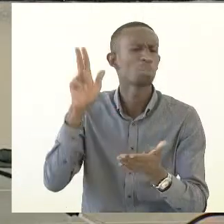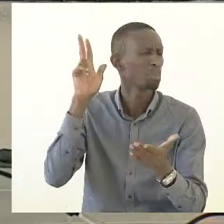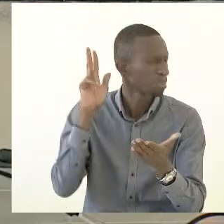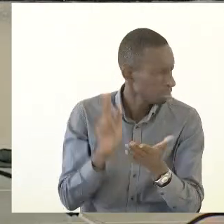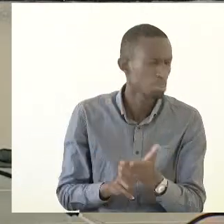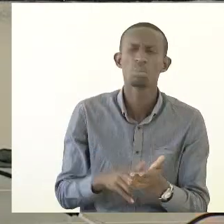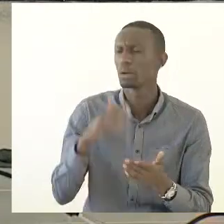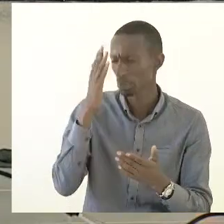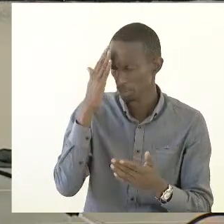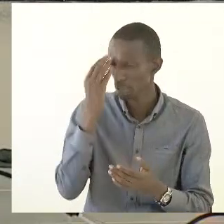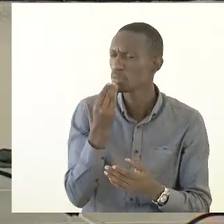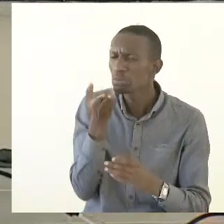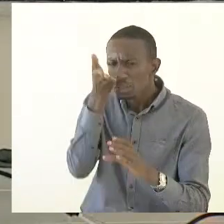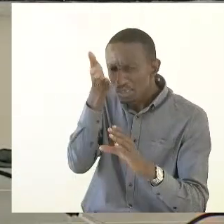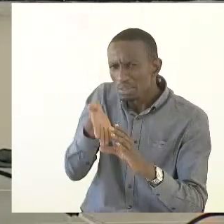contains